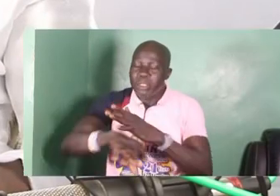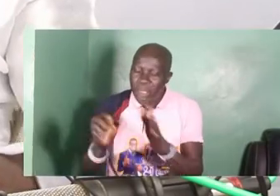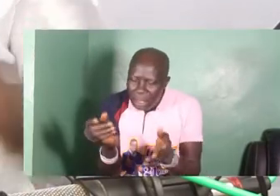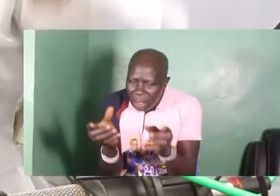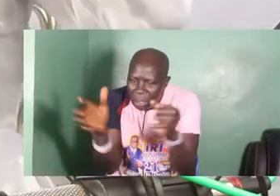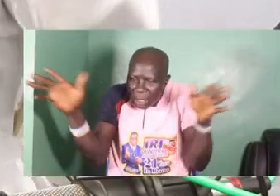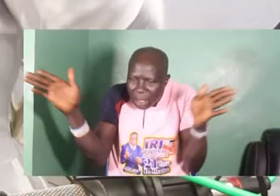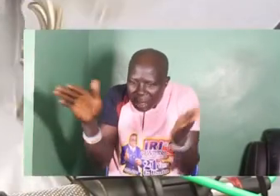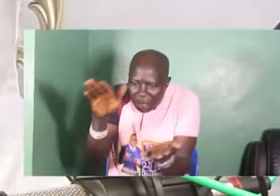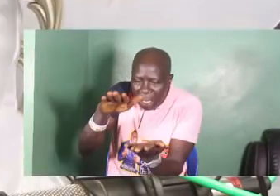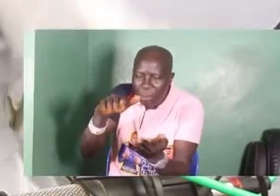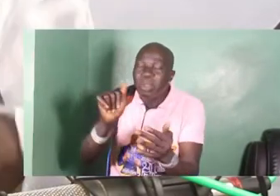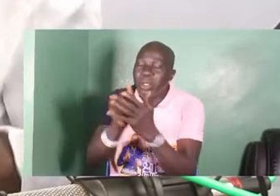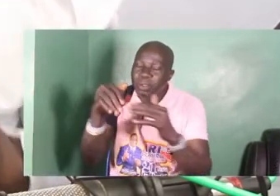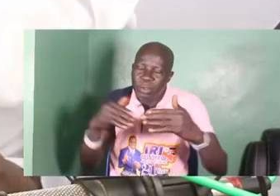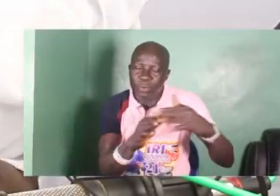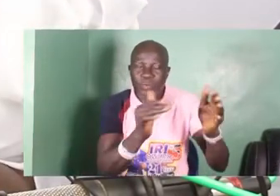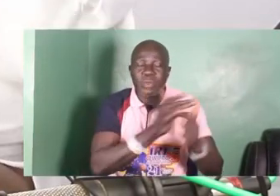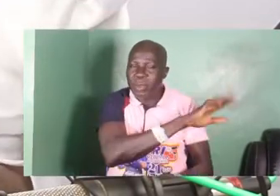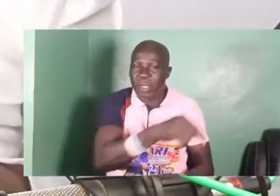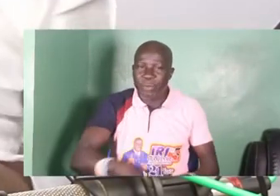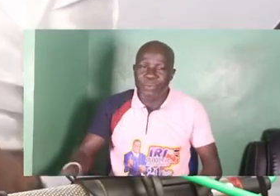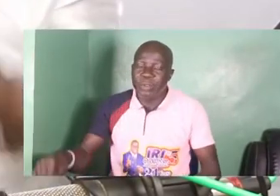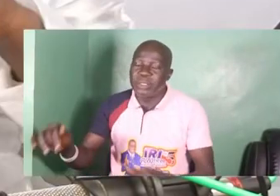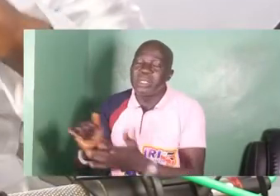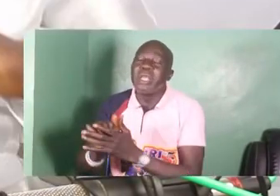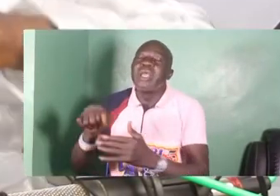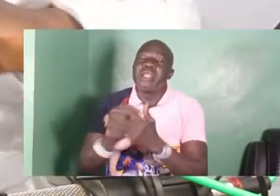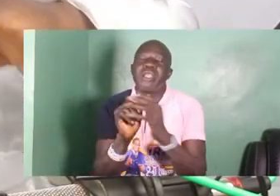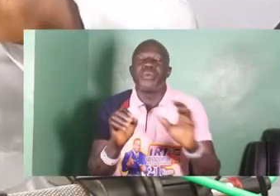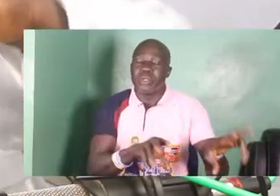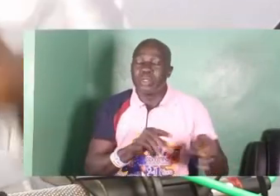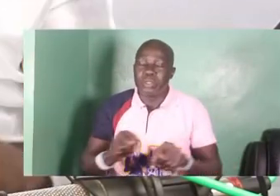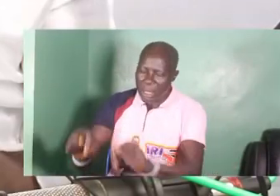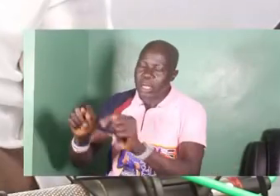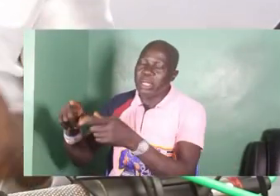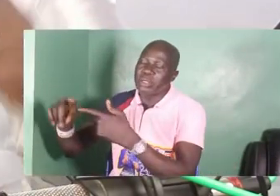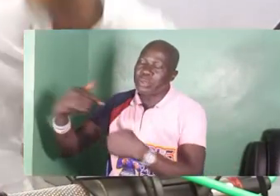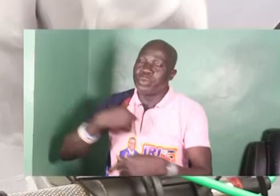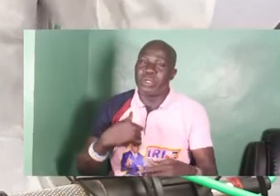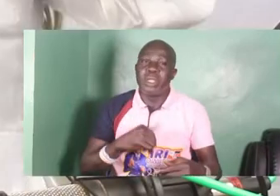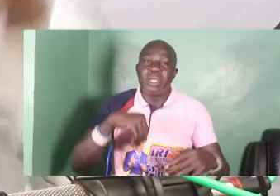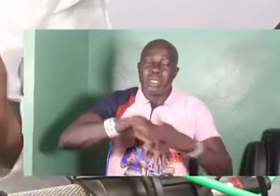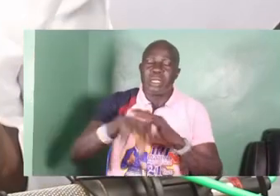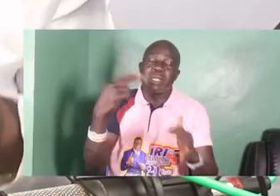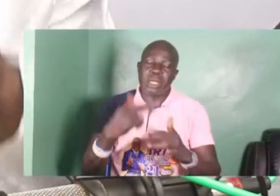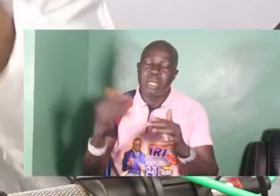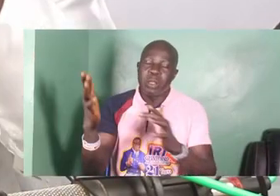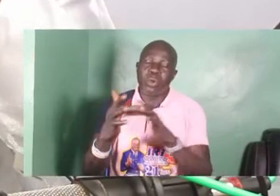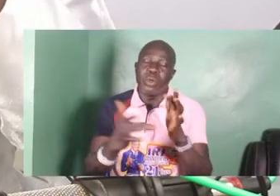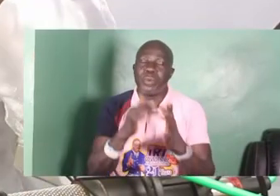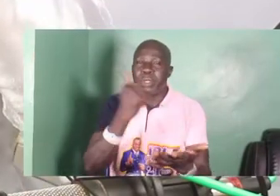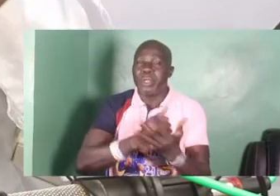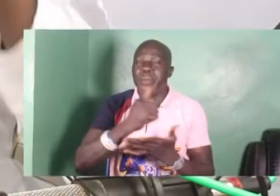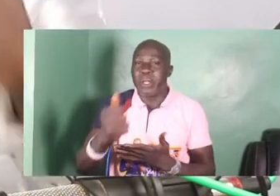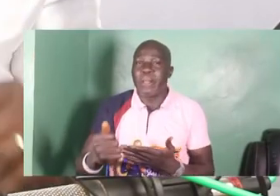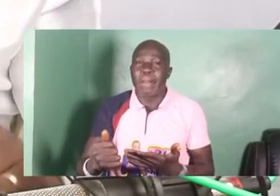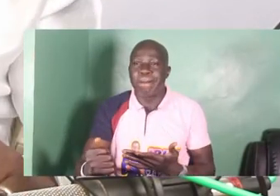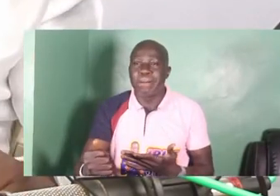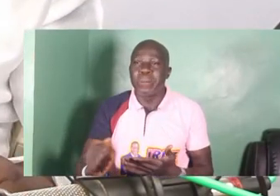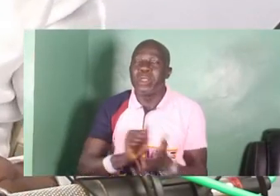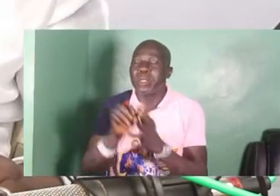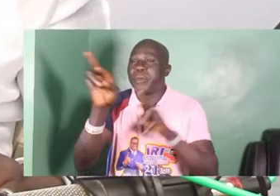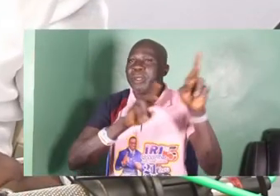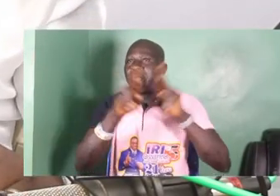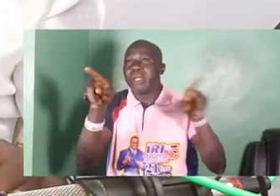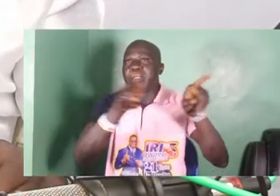feet." Oh, right, your tongue. It's God who guide you. Twice he said, "Guide your footsteps." The name of Jesus. What